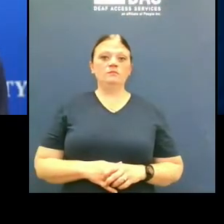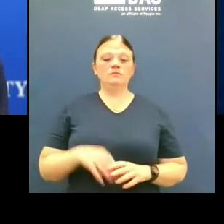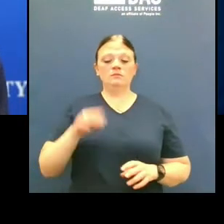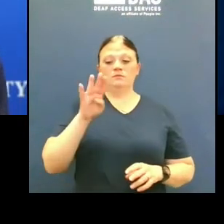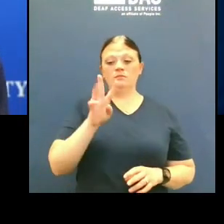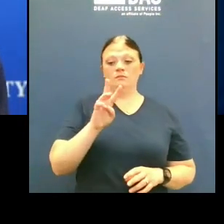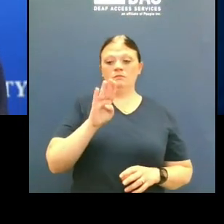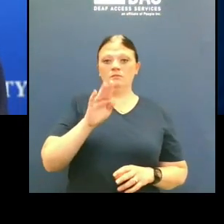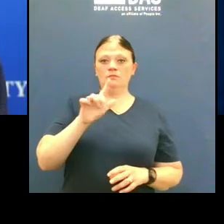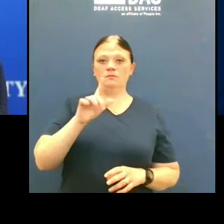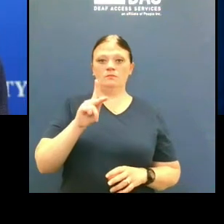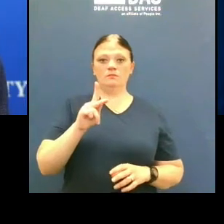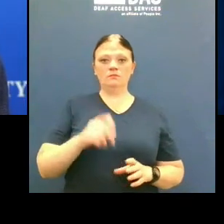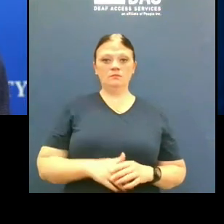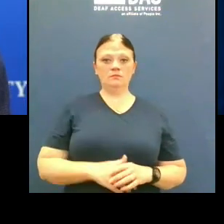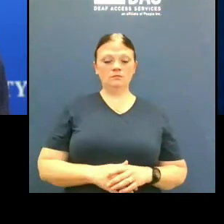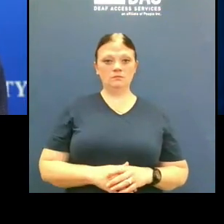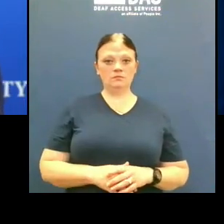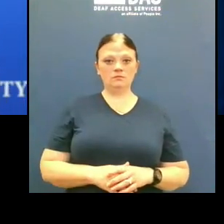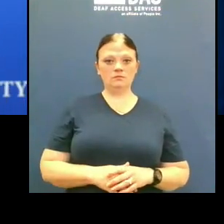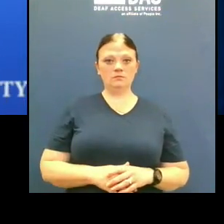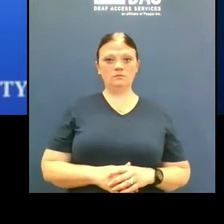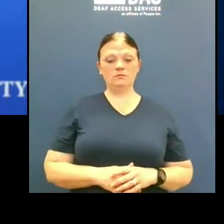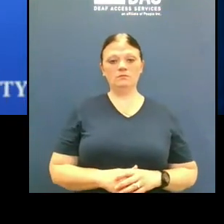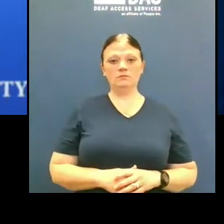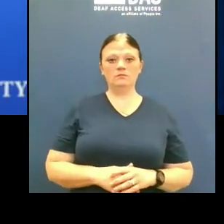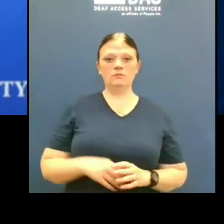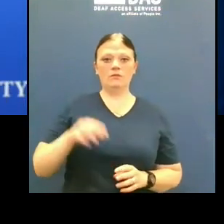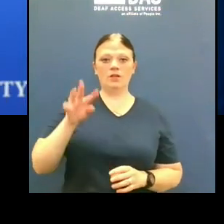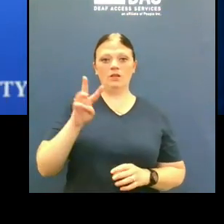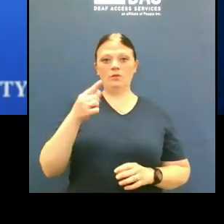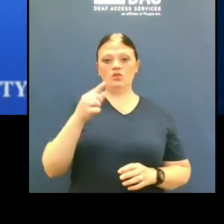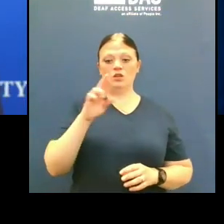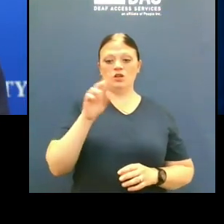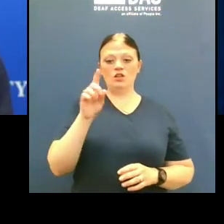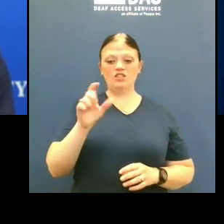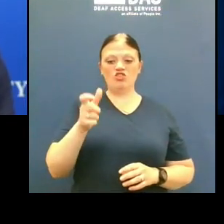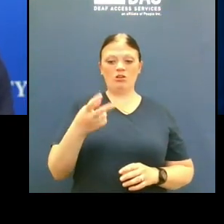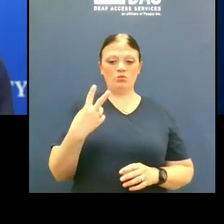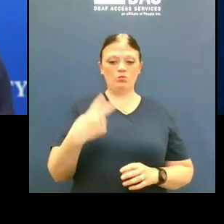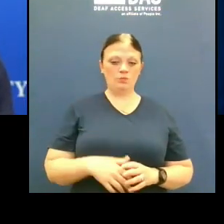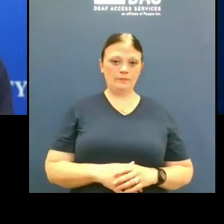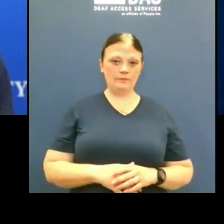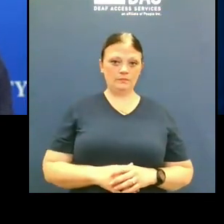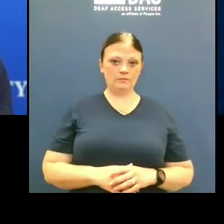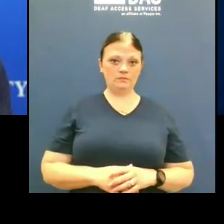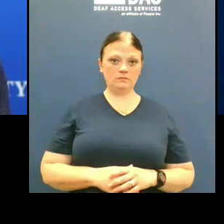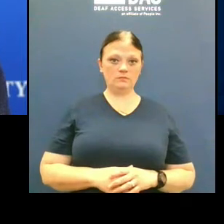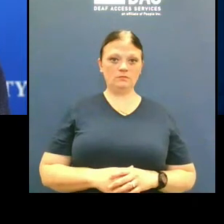WBLK? If not, WGRZ, Channel 2.